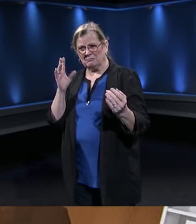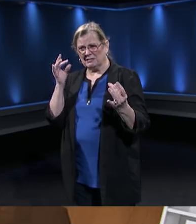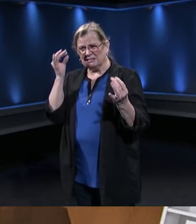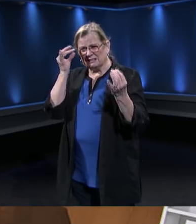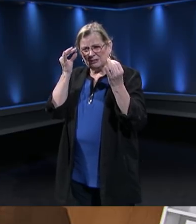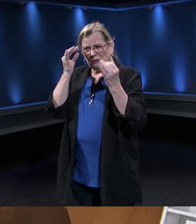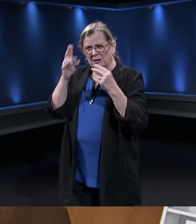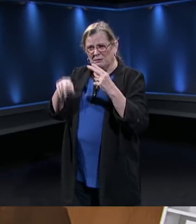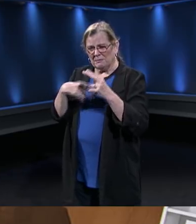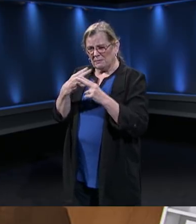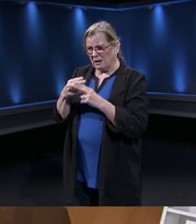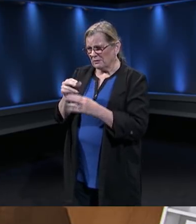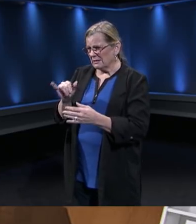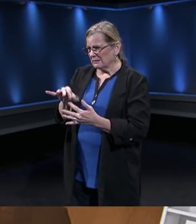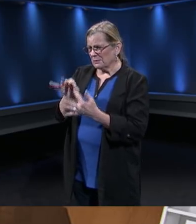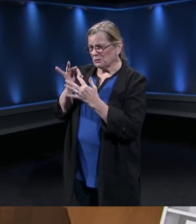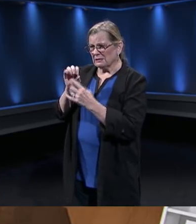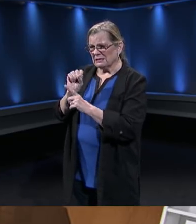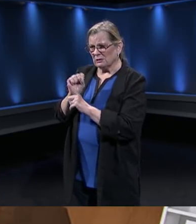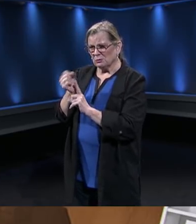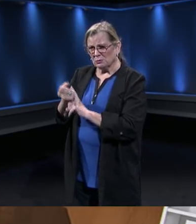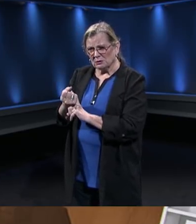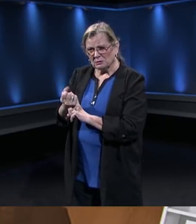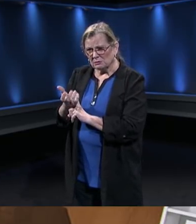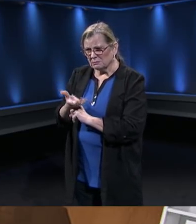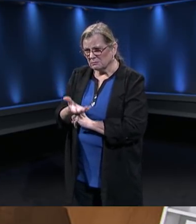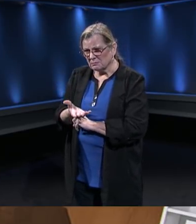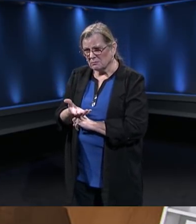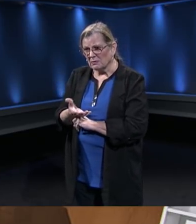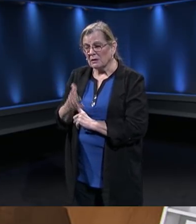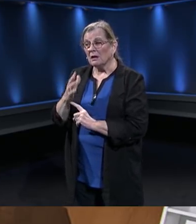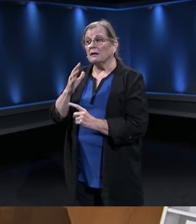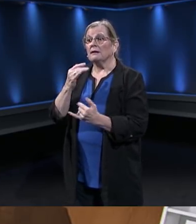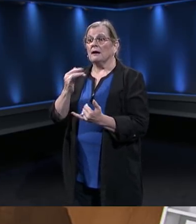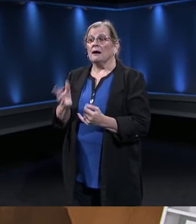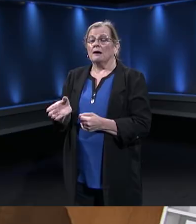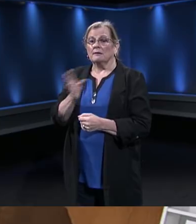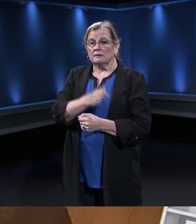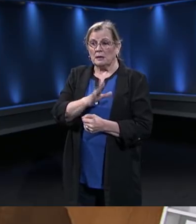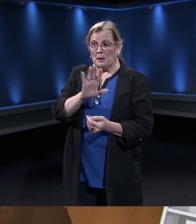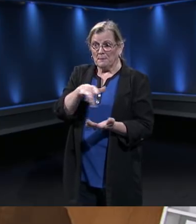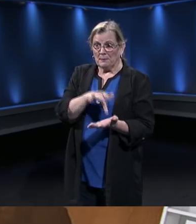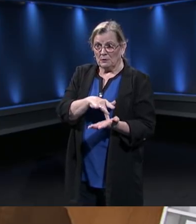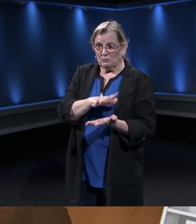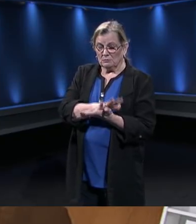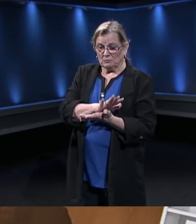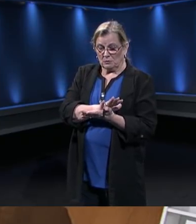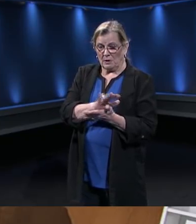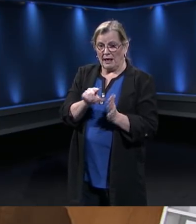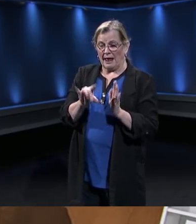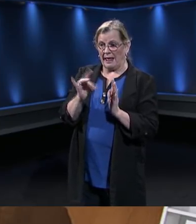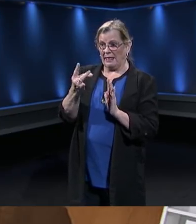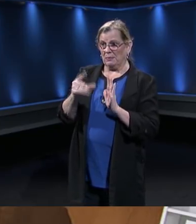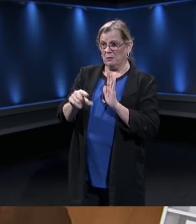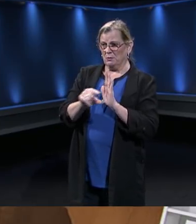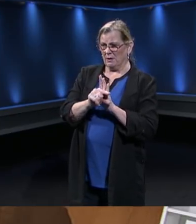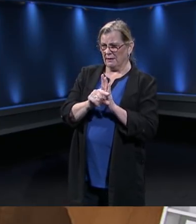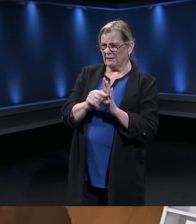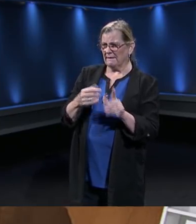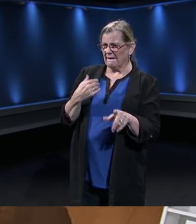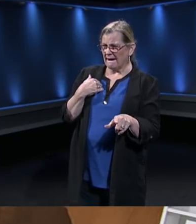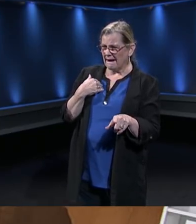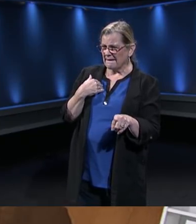second question is similar for middle school rising 8th grade students. They're supposed to have a